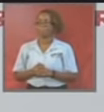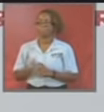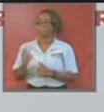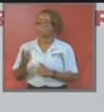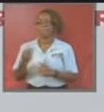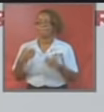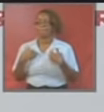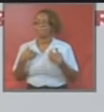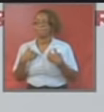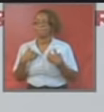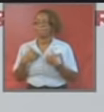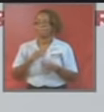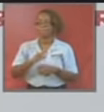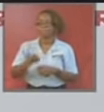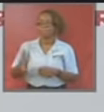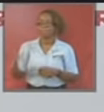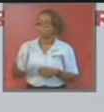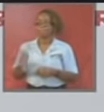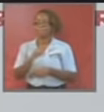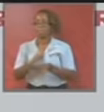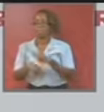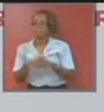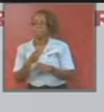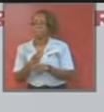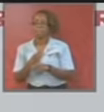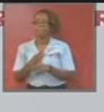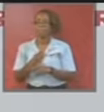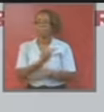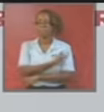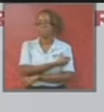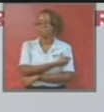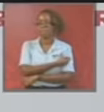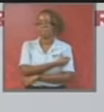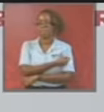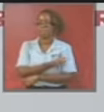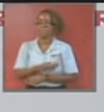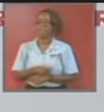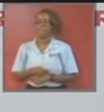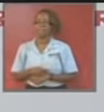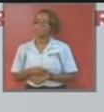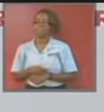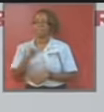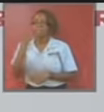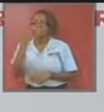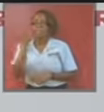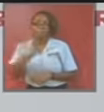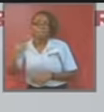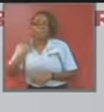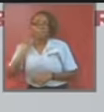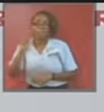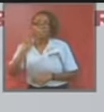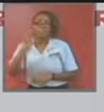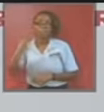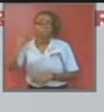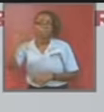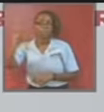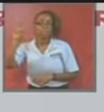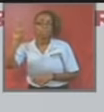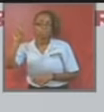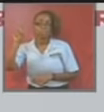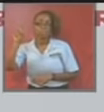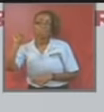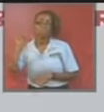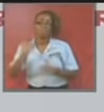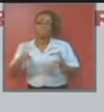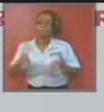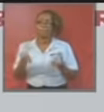countries in the world, UK and the US, they have procured different types of vaccines and are giving it throughout the country. It is very possible that we may